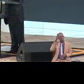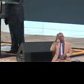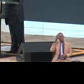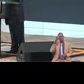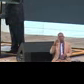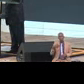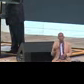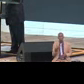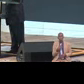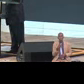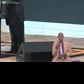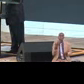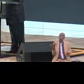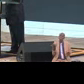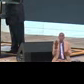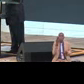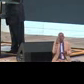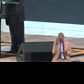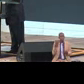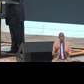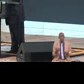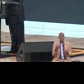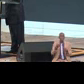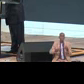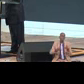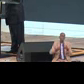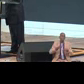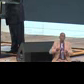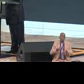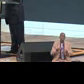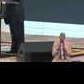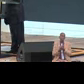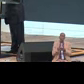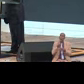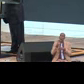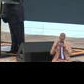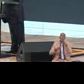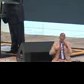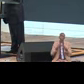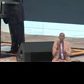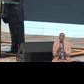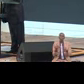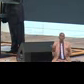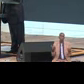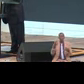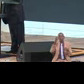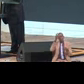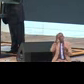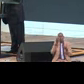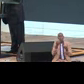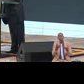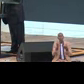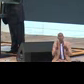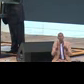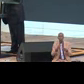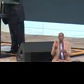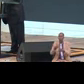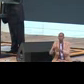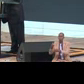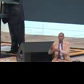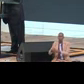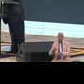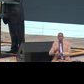and say, it's the last days. That's how the world is. Satan wants to have a seat